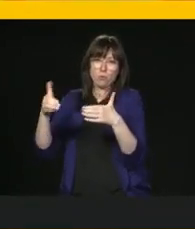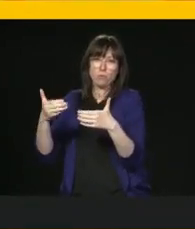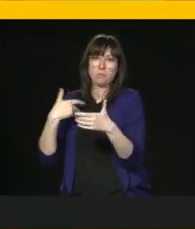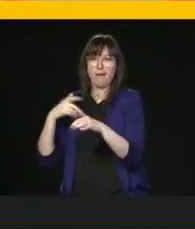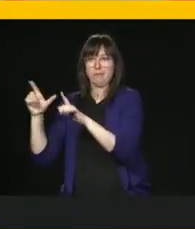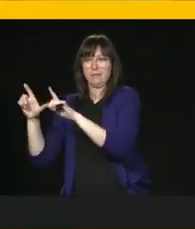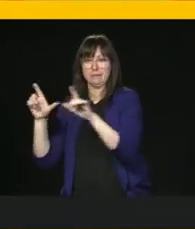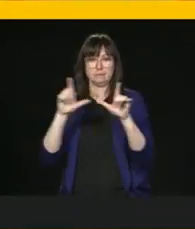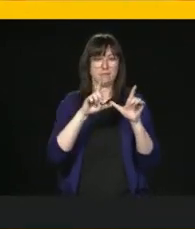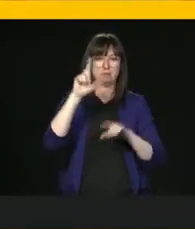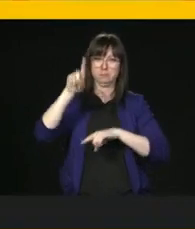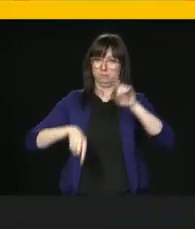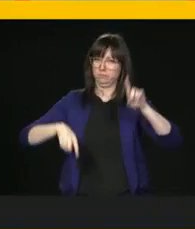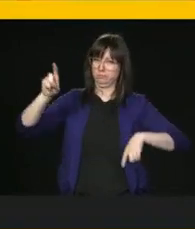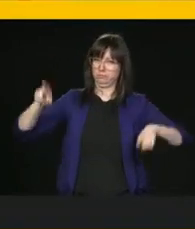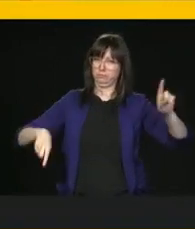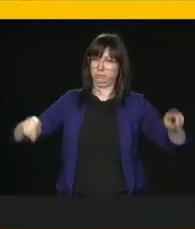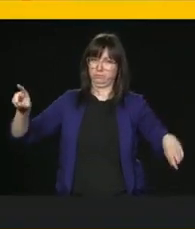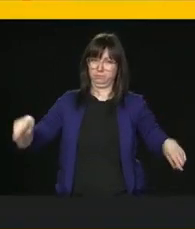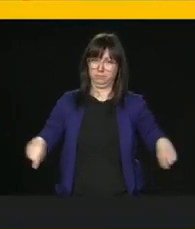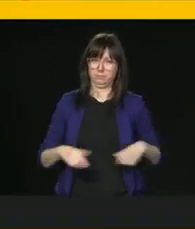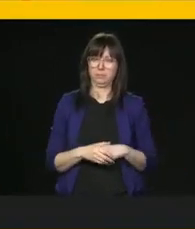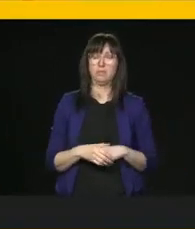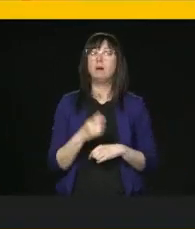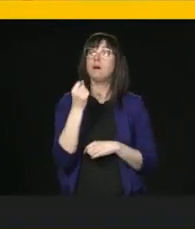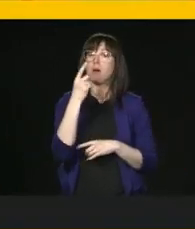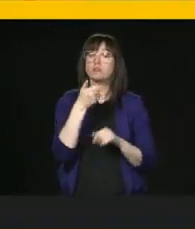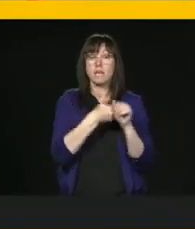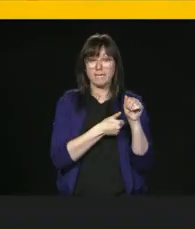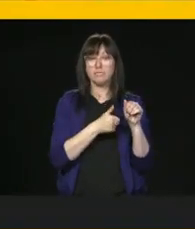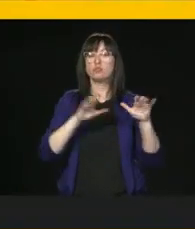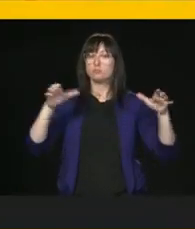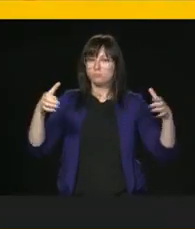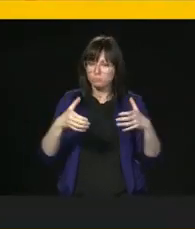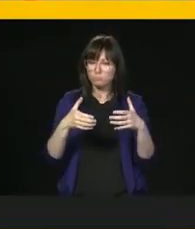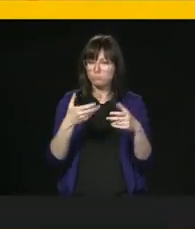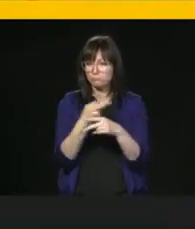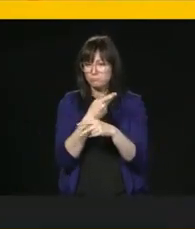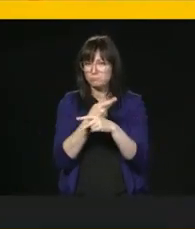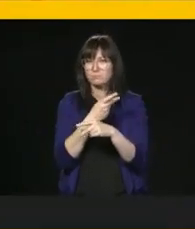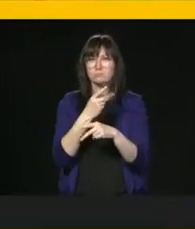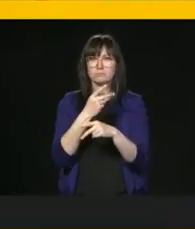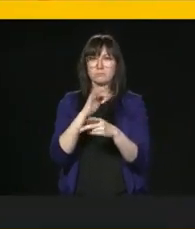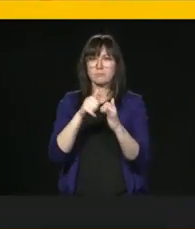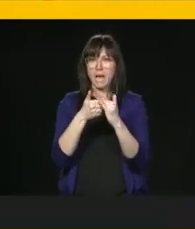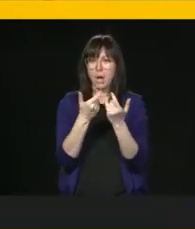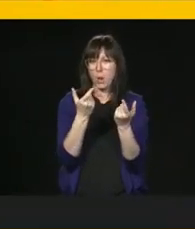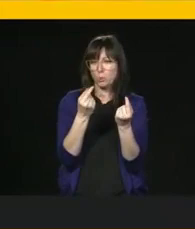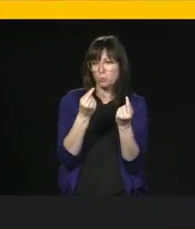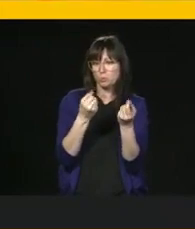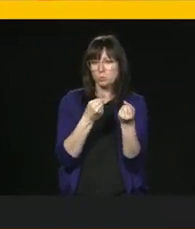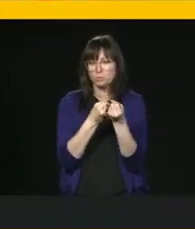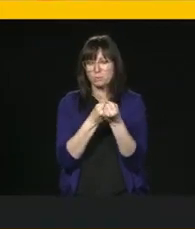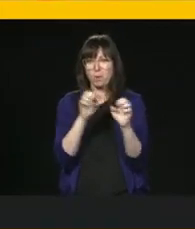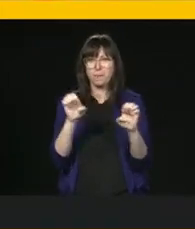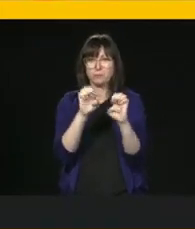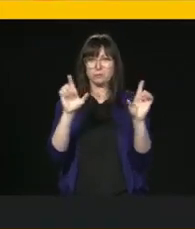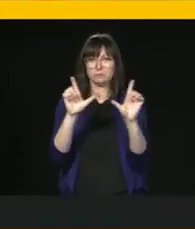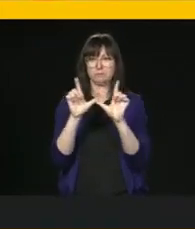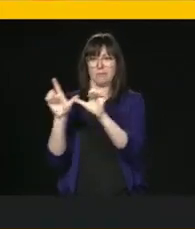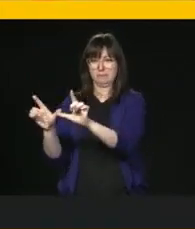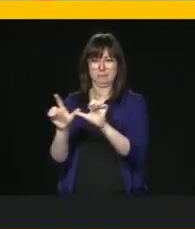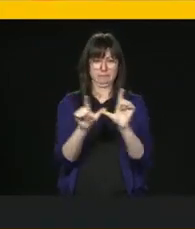But each of them have actually thought about emergency situations and emergency licensing. So that is very much part of the